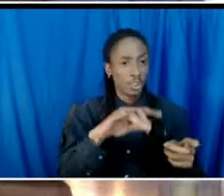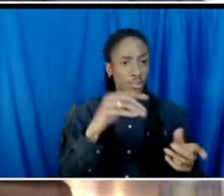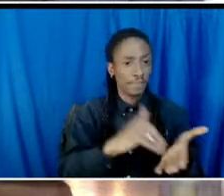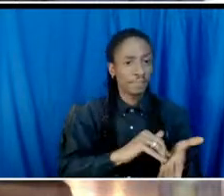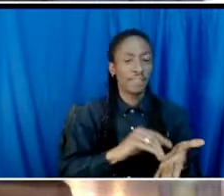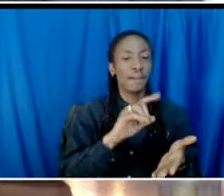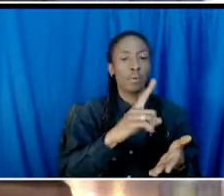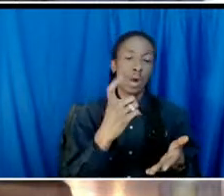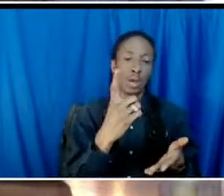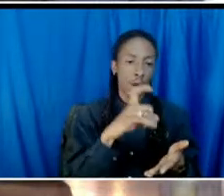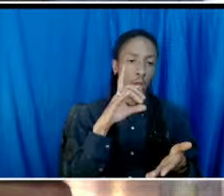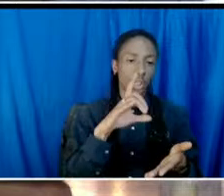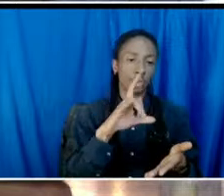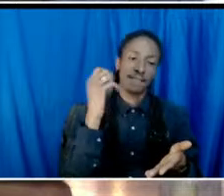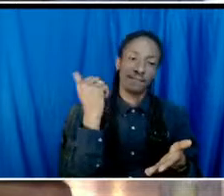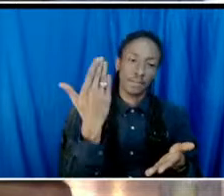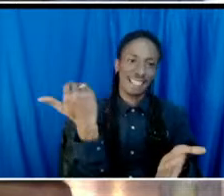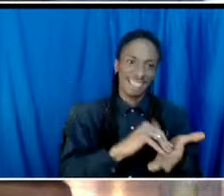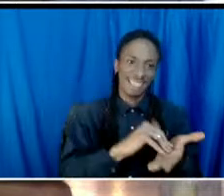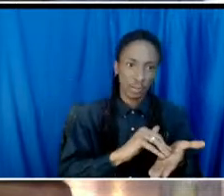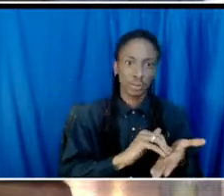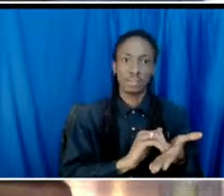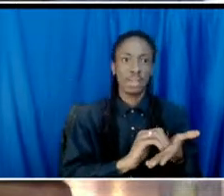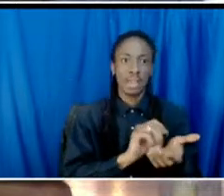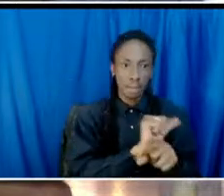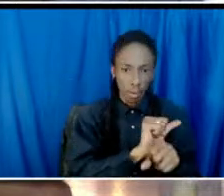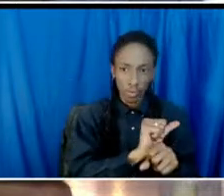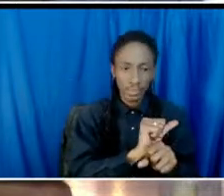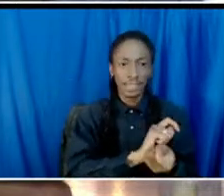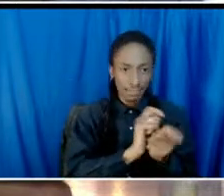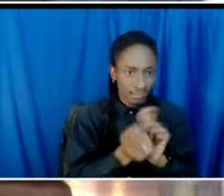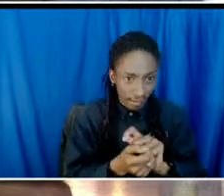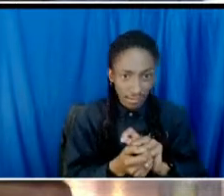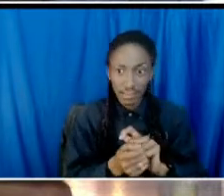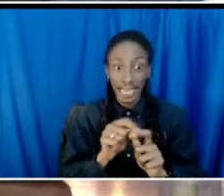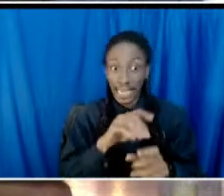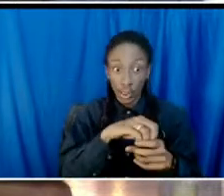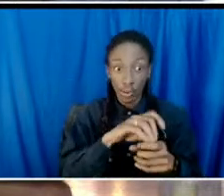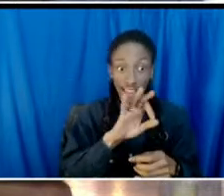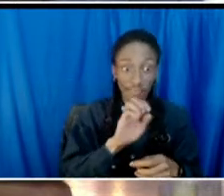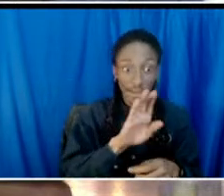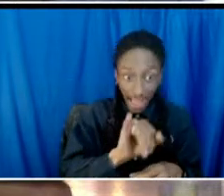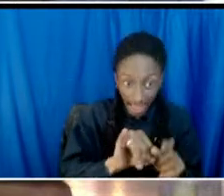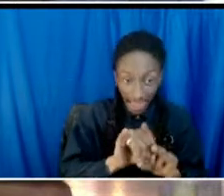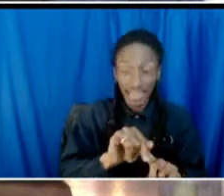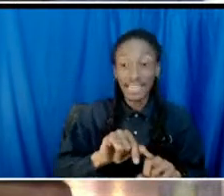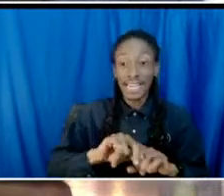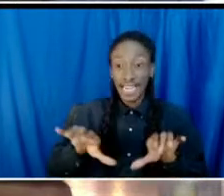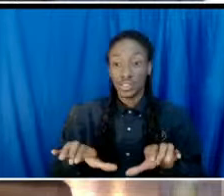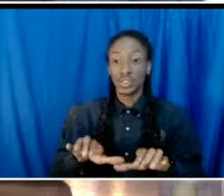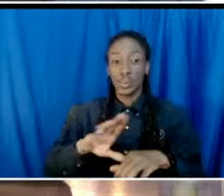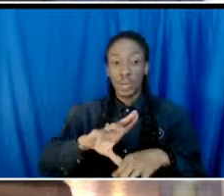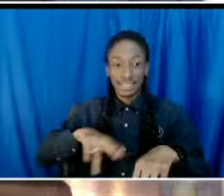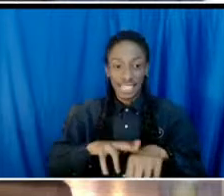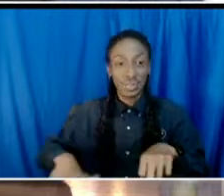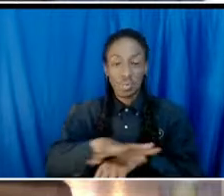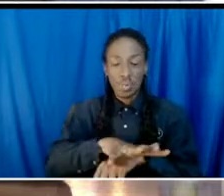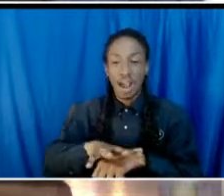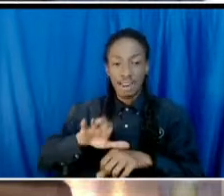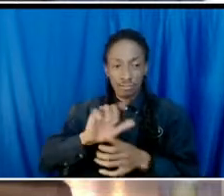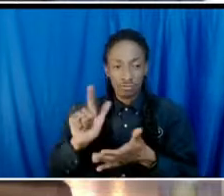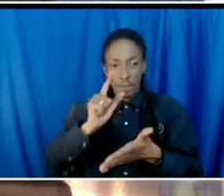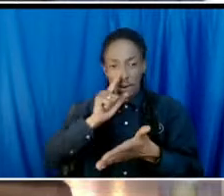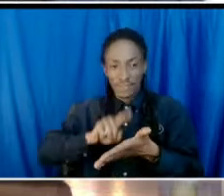FBI, and turn the place on a dime and conduct nationwide criminal investigations that will produce results in a matter of